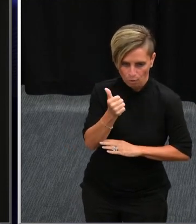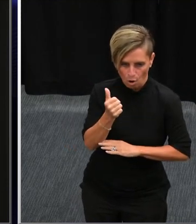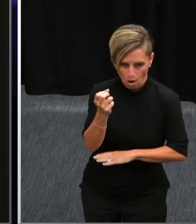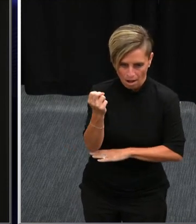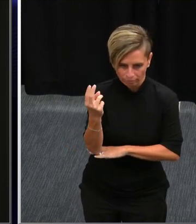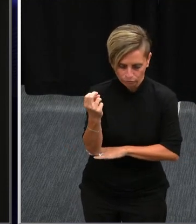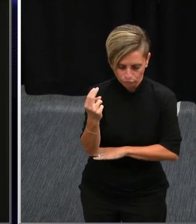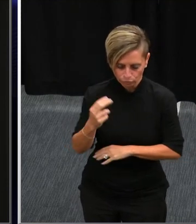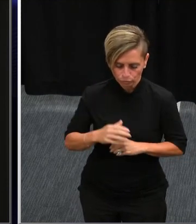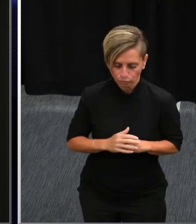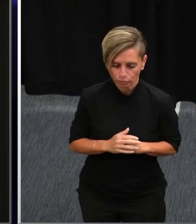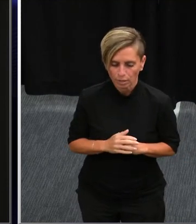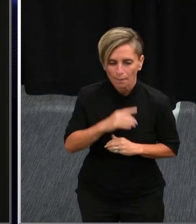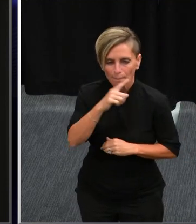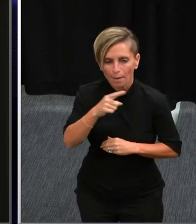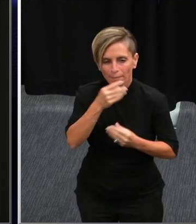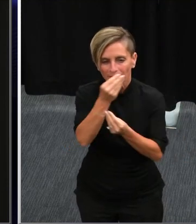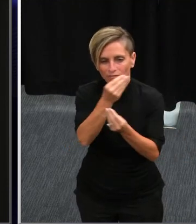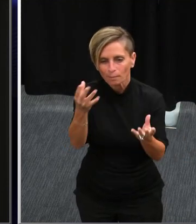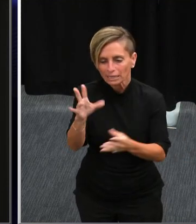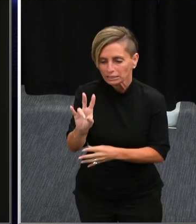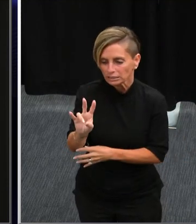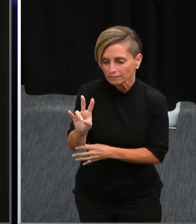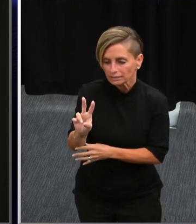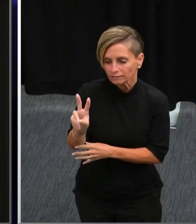public information line is